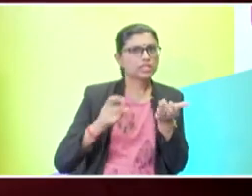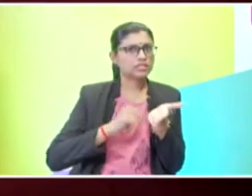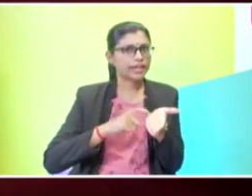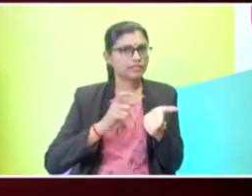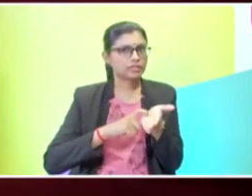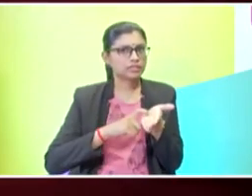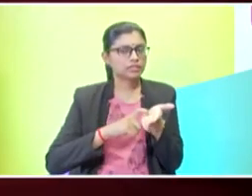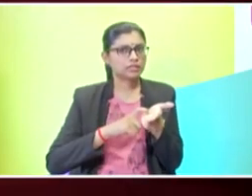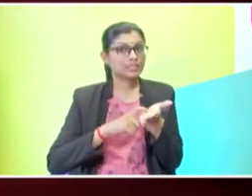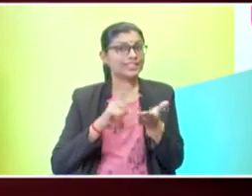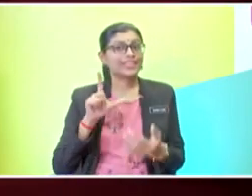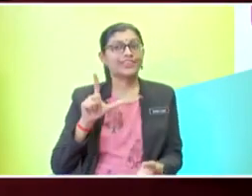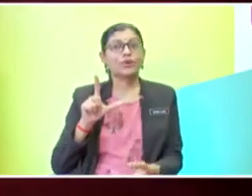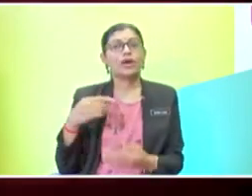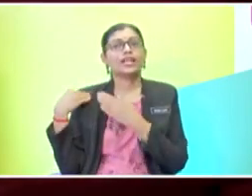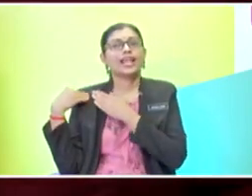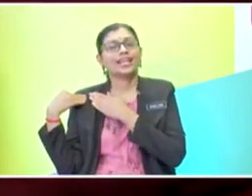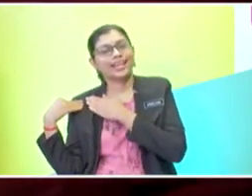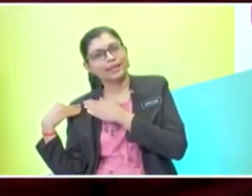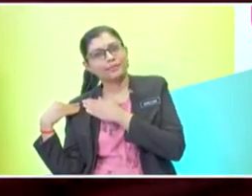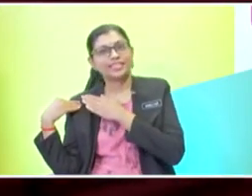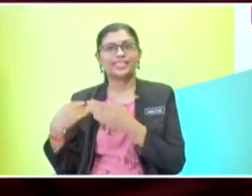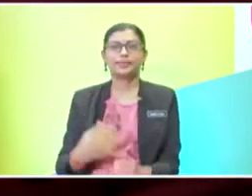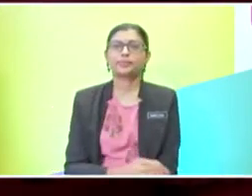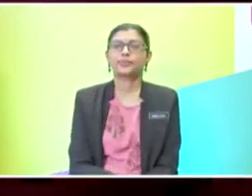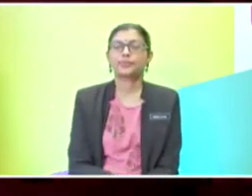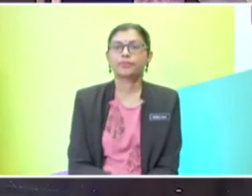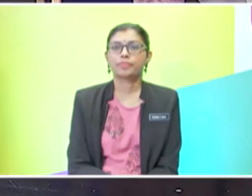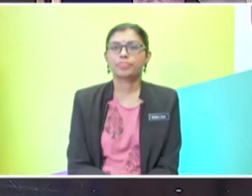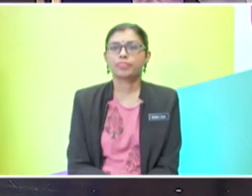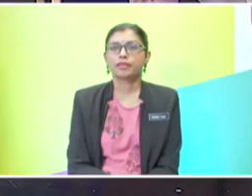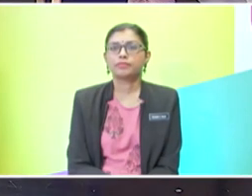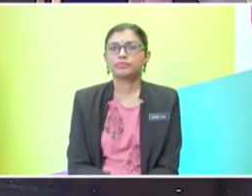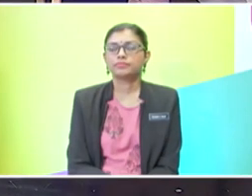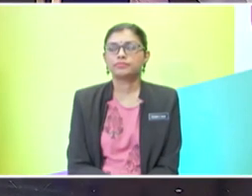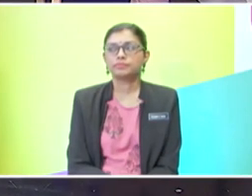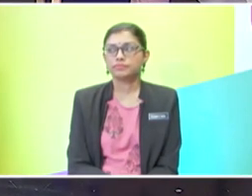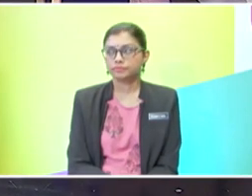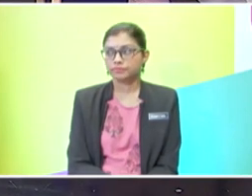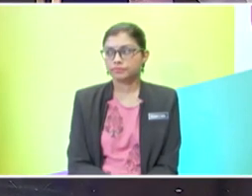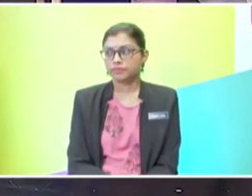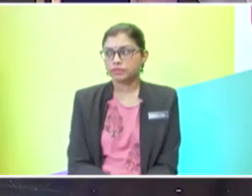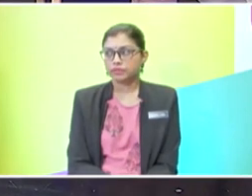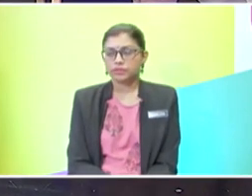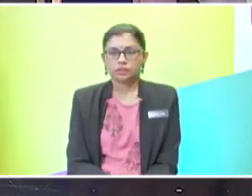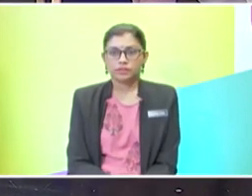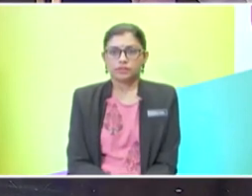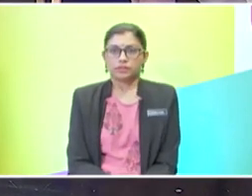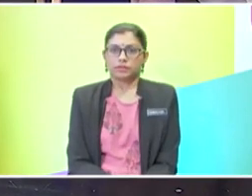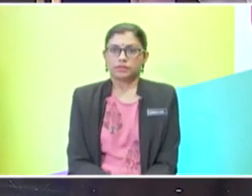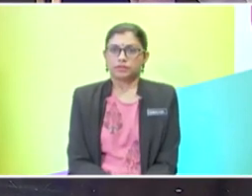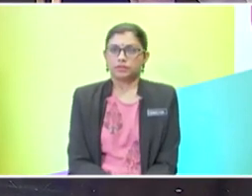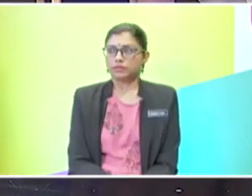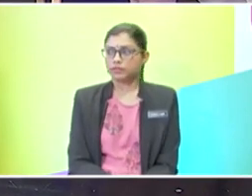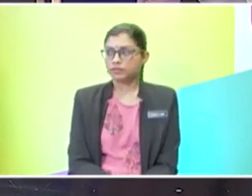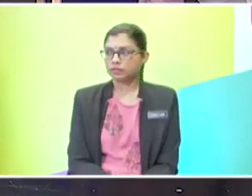is a liability. Yes, right. Yeah, best so liability. Liability goes over here. Now for our people who are watching